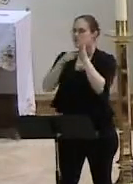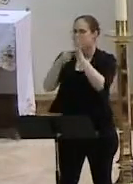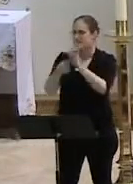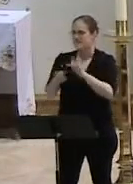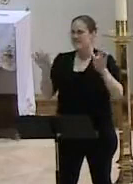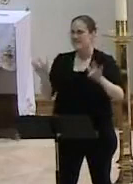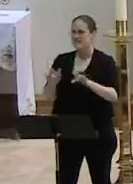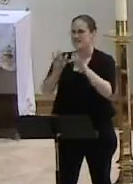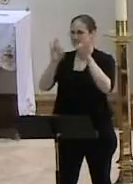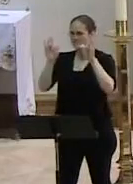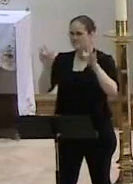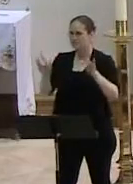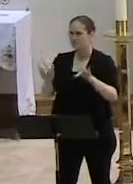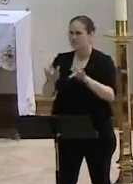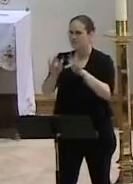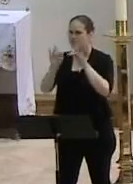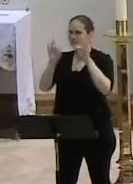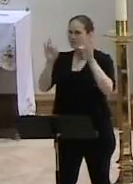Kyrie